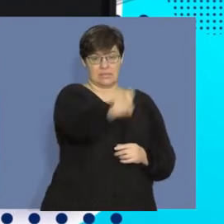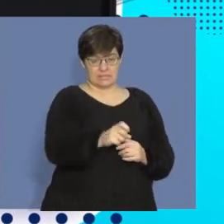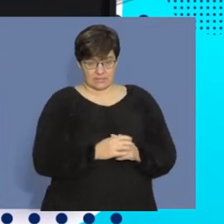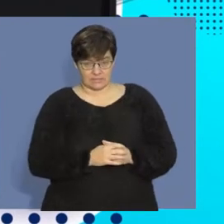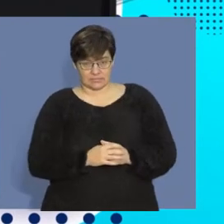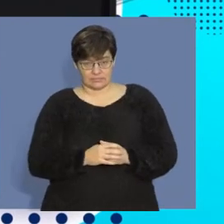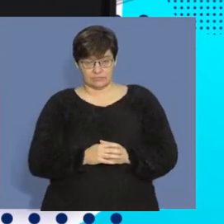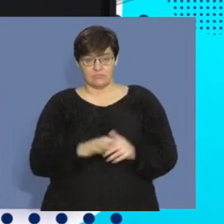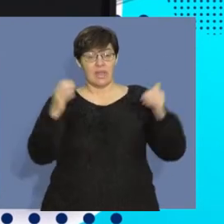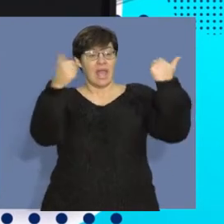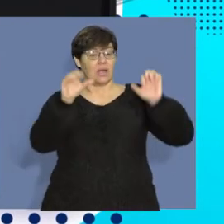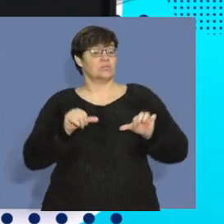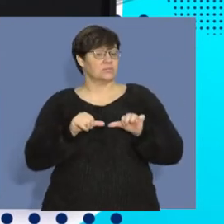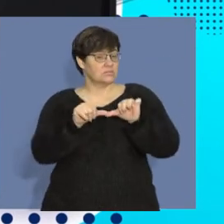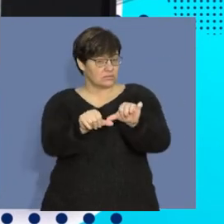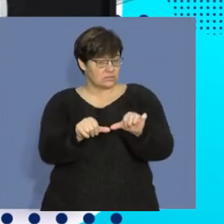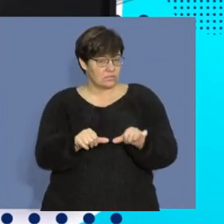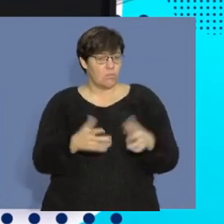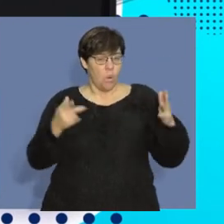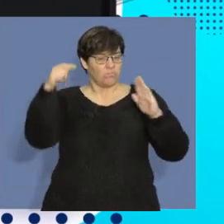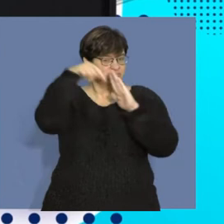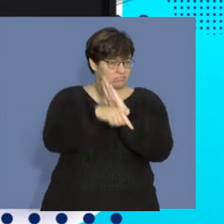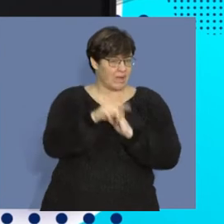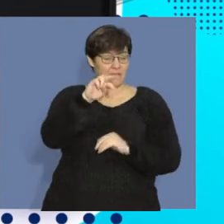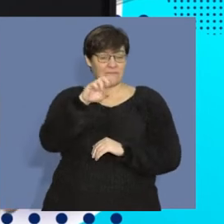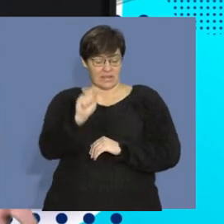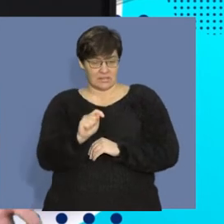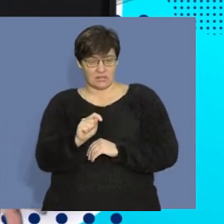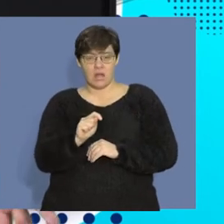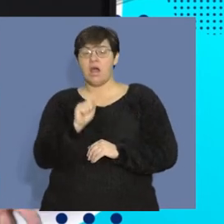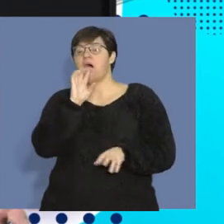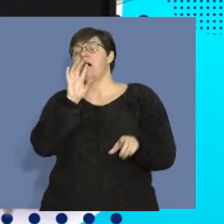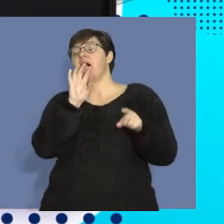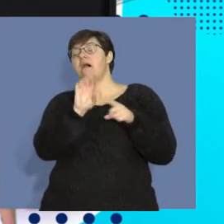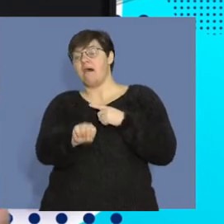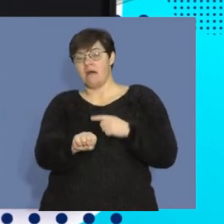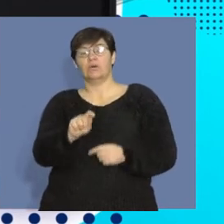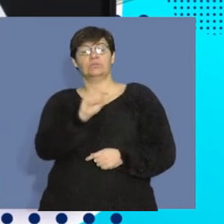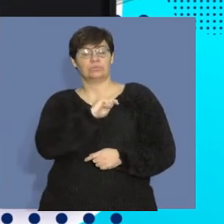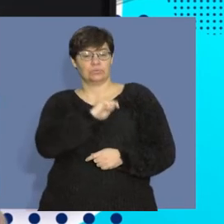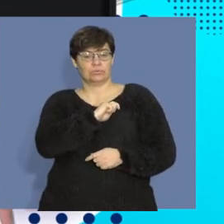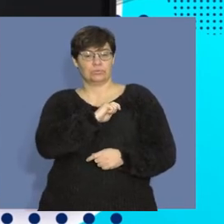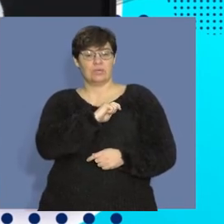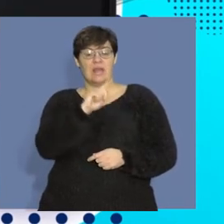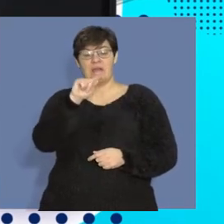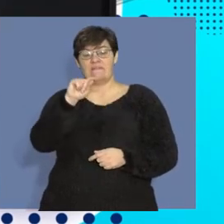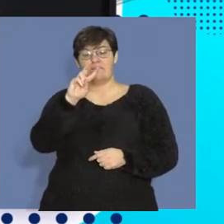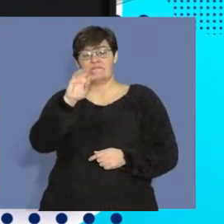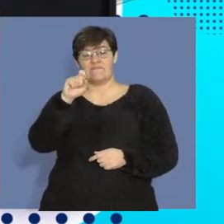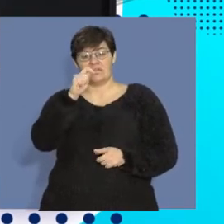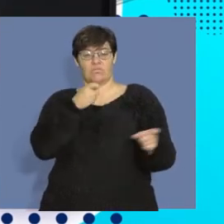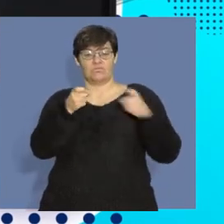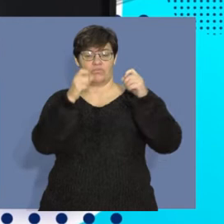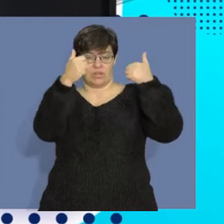As you go on with accounting and you deal with VAT in more detail, you'll find that we actually do a VAT control